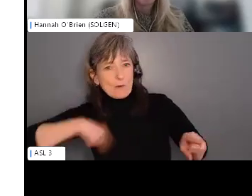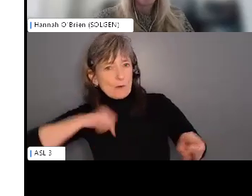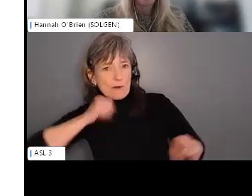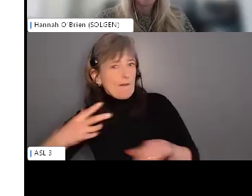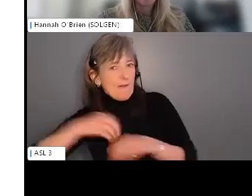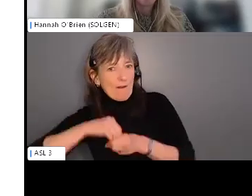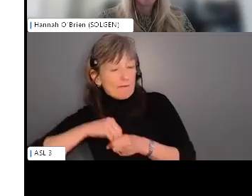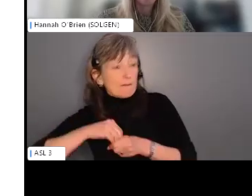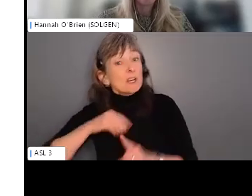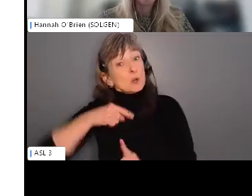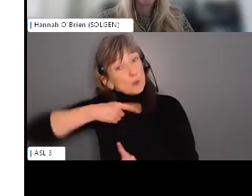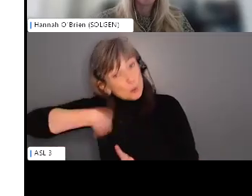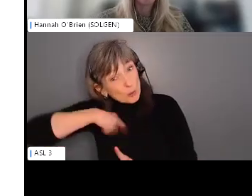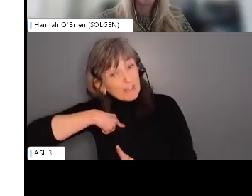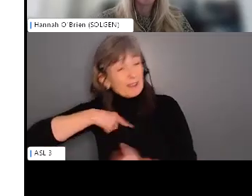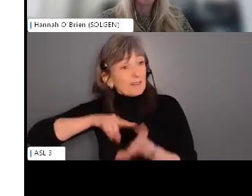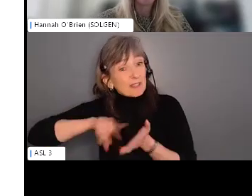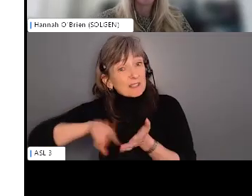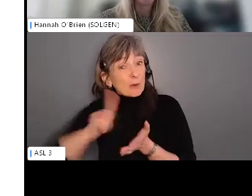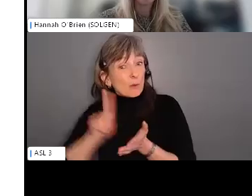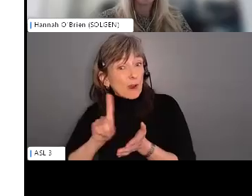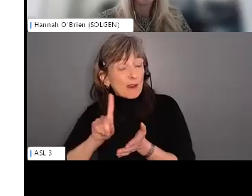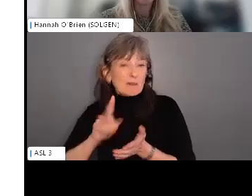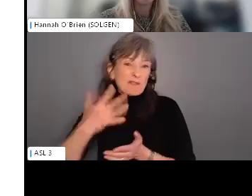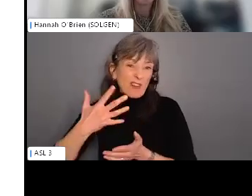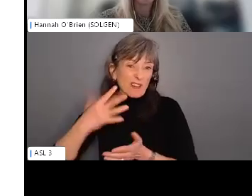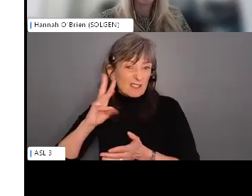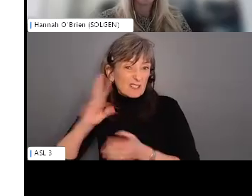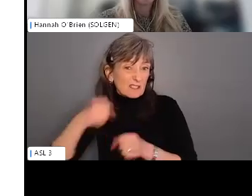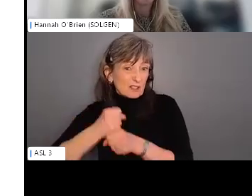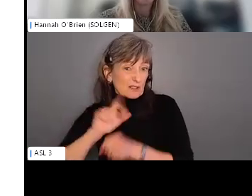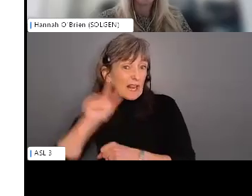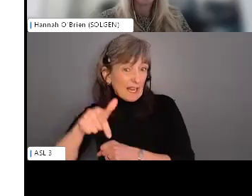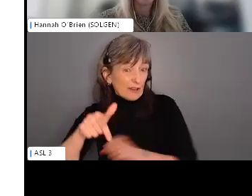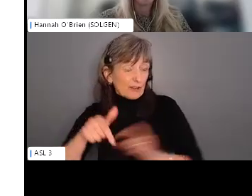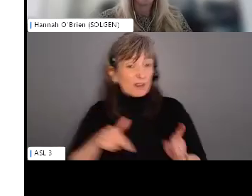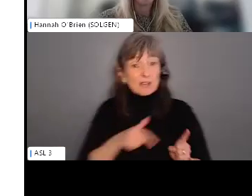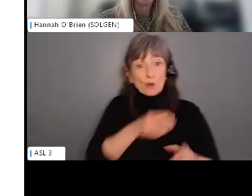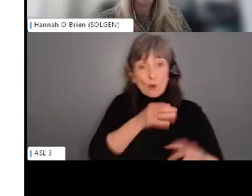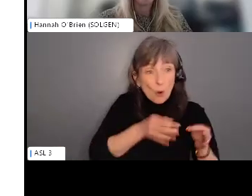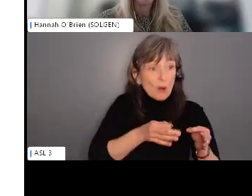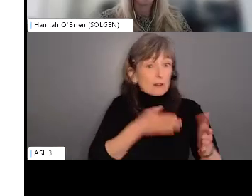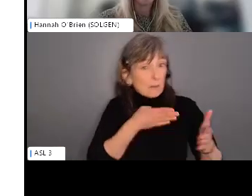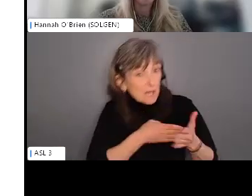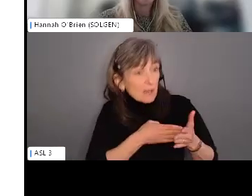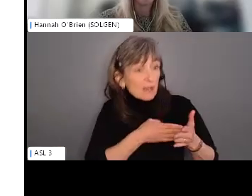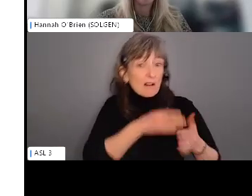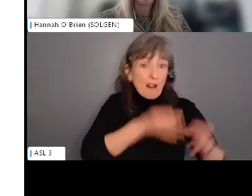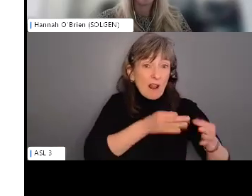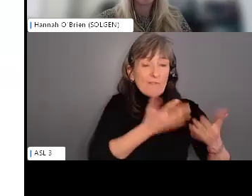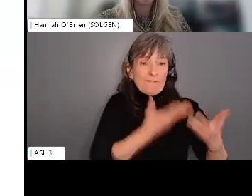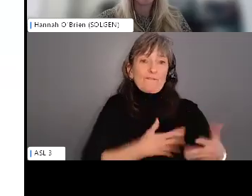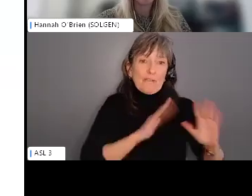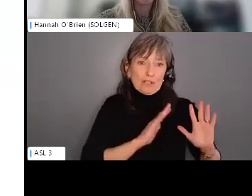5, 6 years down the road because it's gone through the criminal justice system, appeals, etc. We are not allowed to